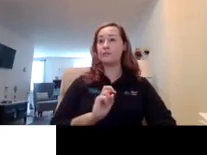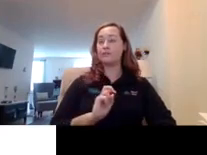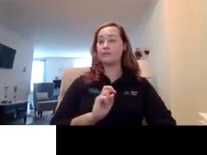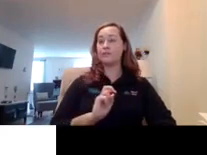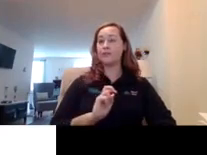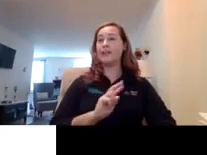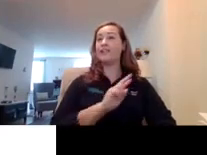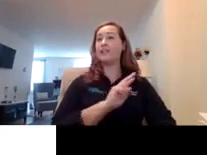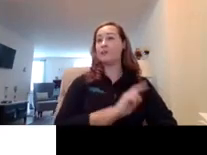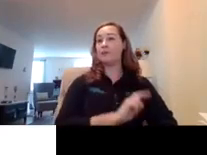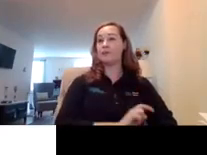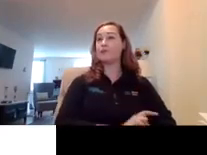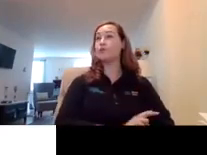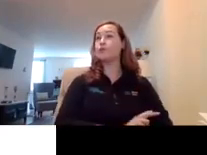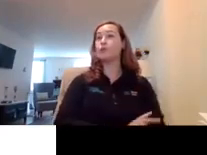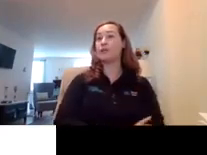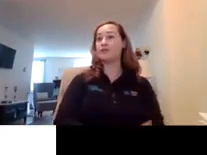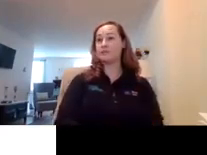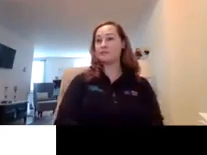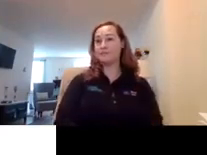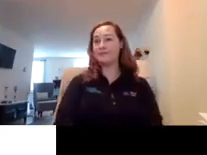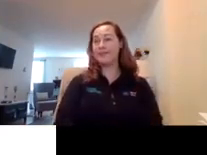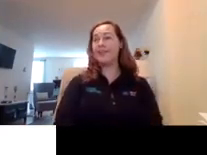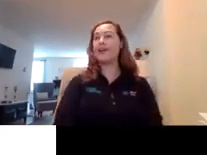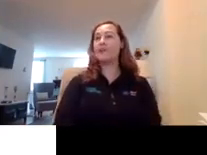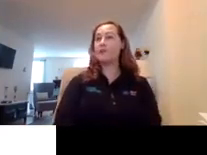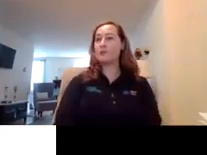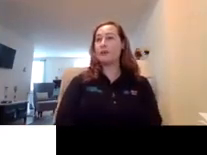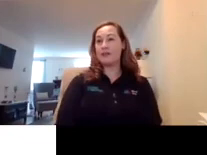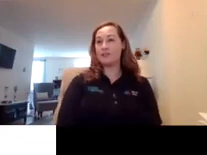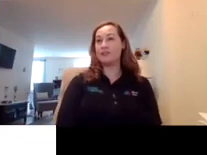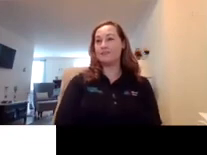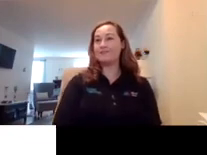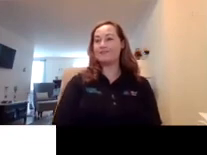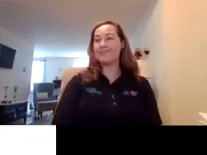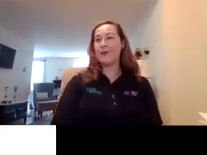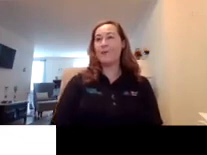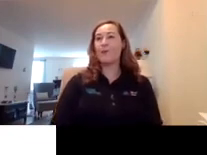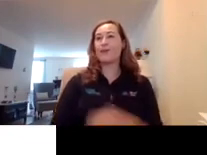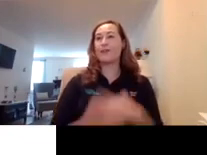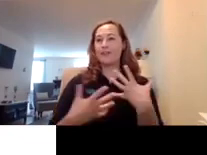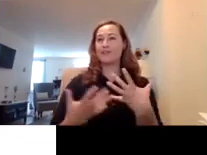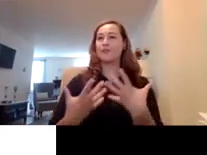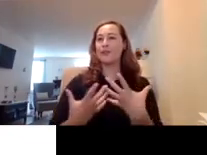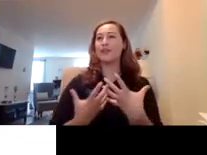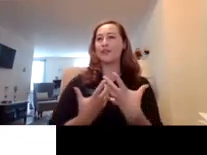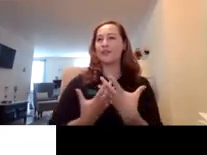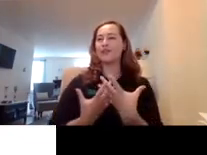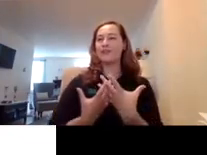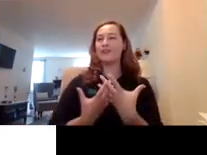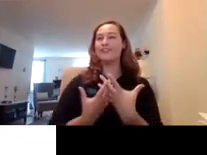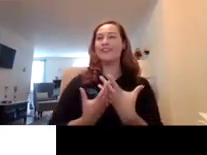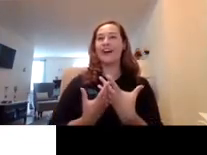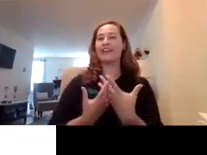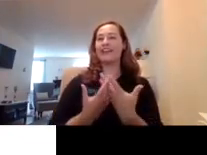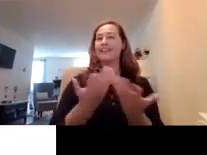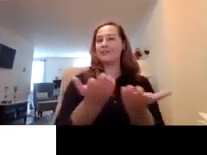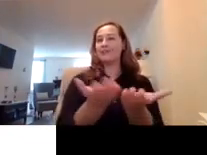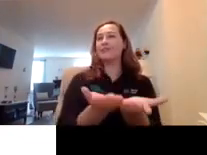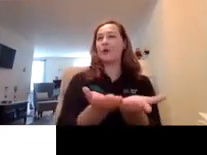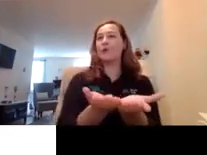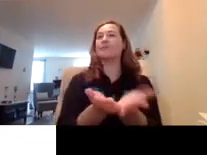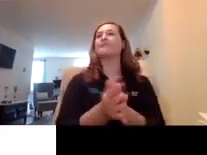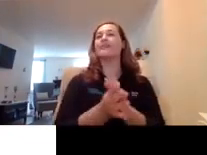COVID in the previous 2 weeks. Can you imagine what it is to hear that